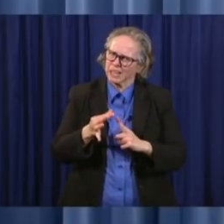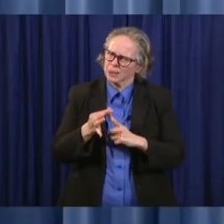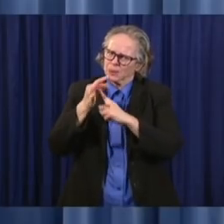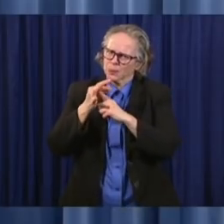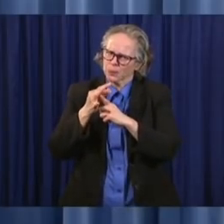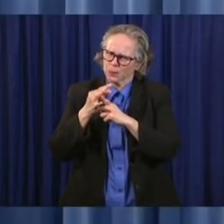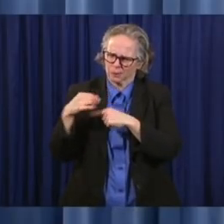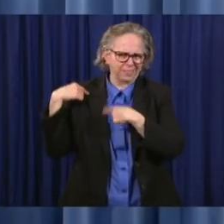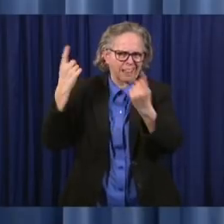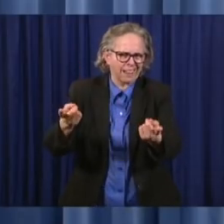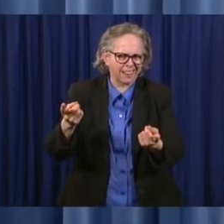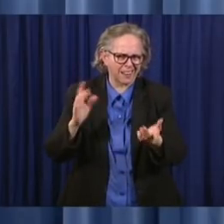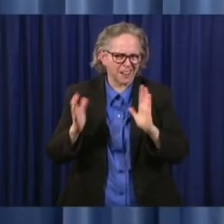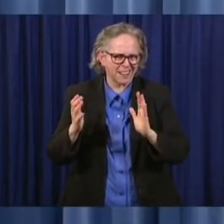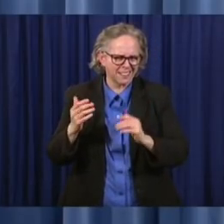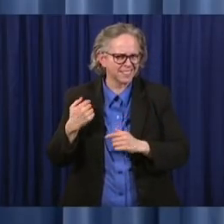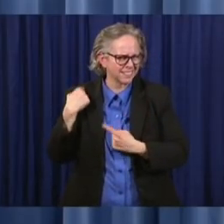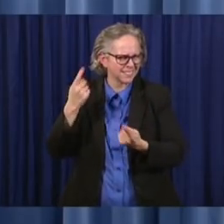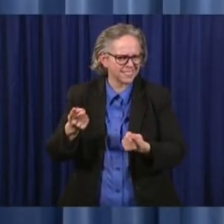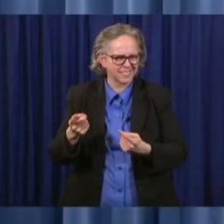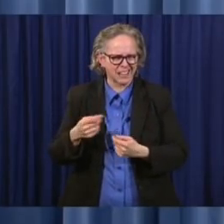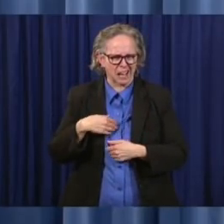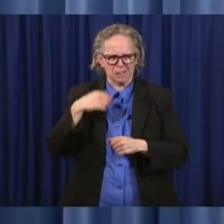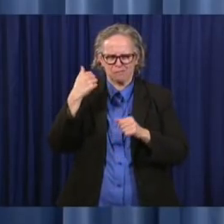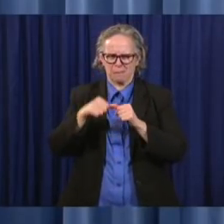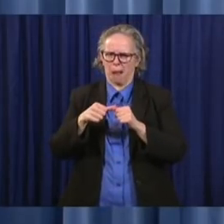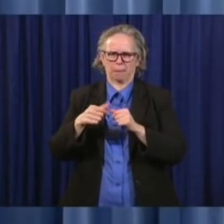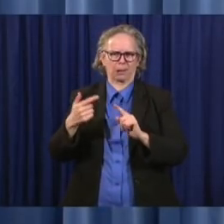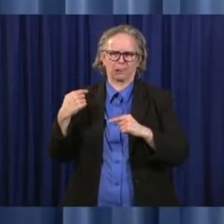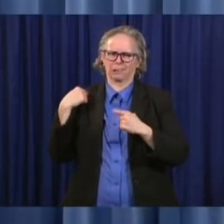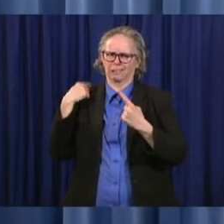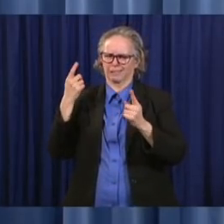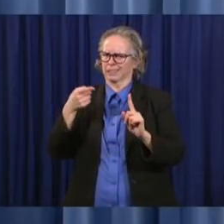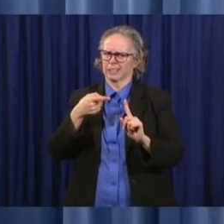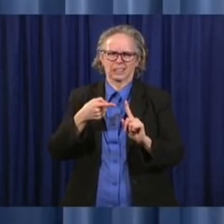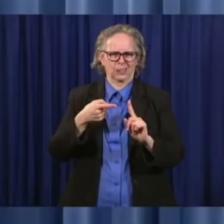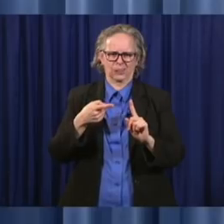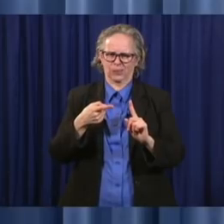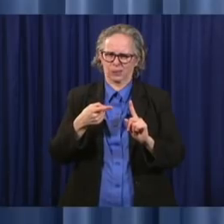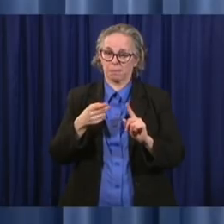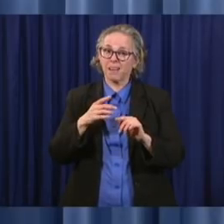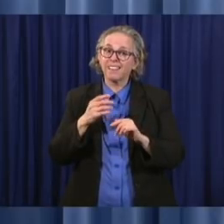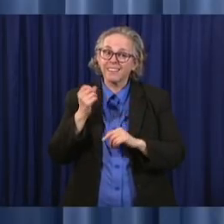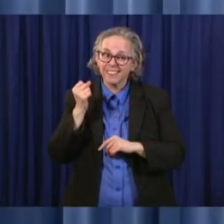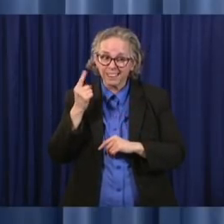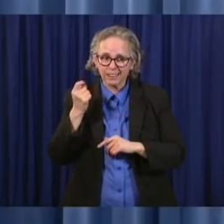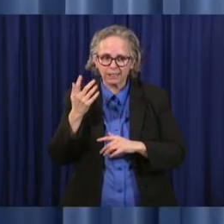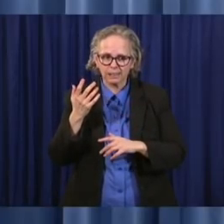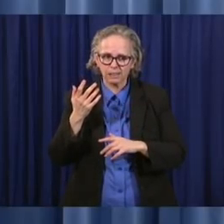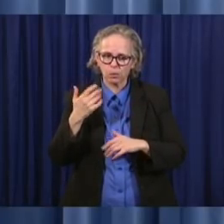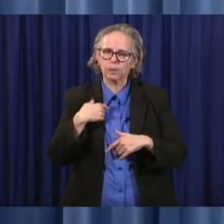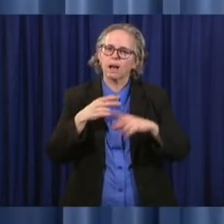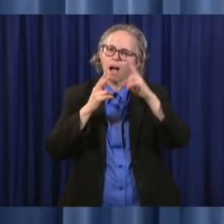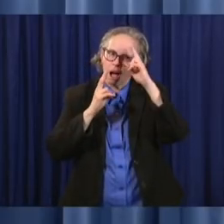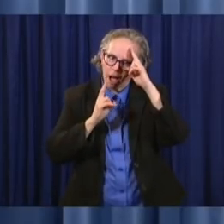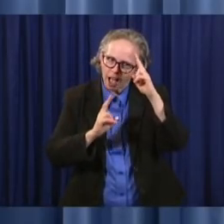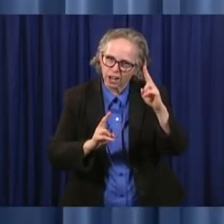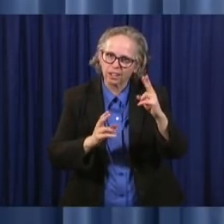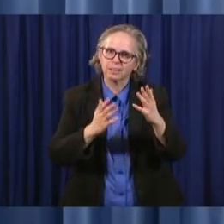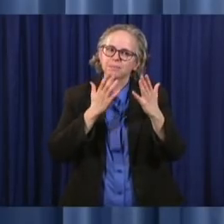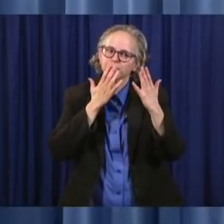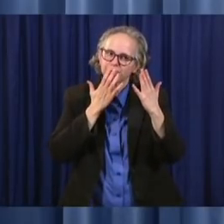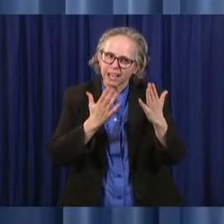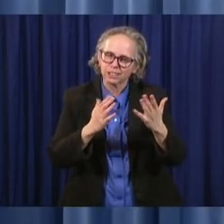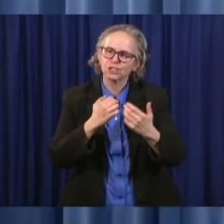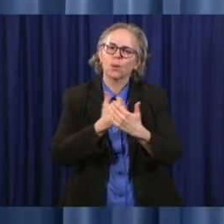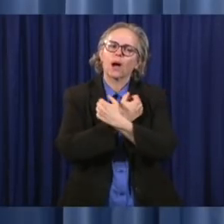that any of us can ever remember. It still remains a day where we honor and we thank and show our love for